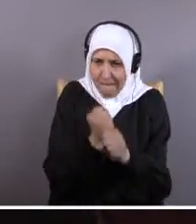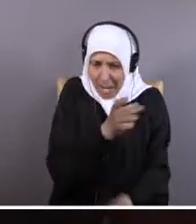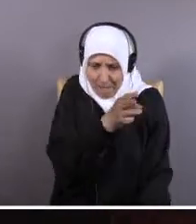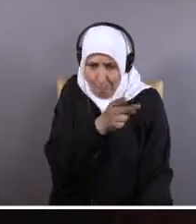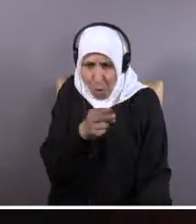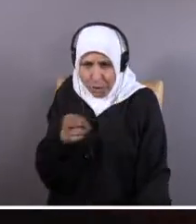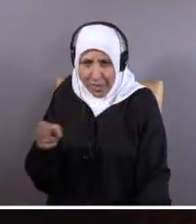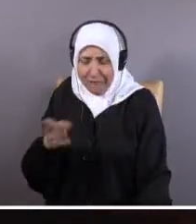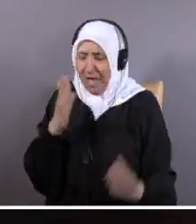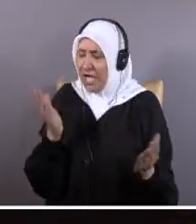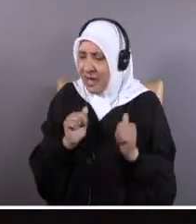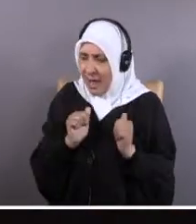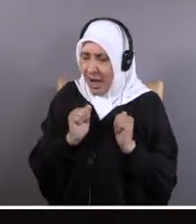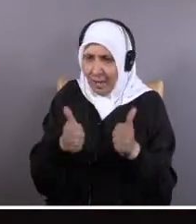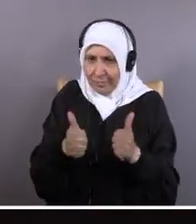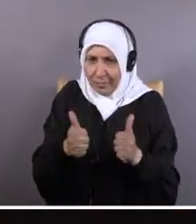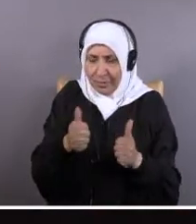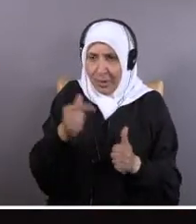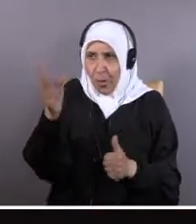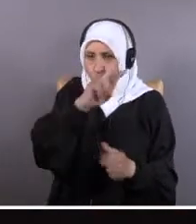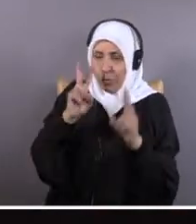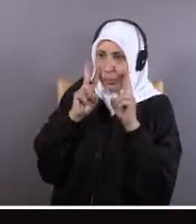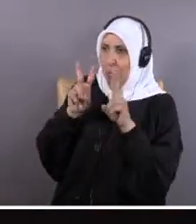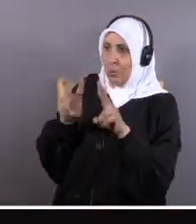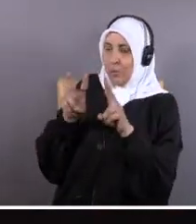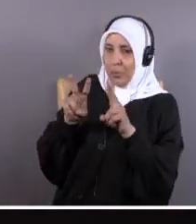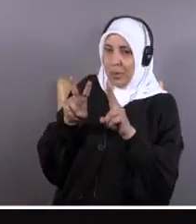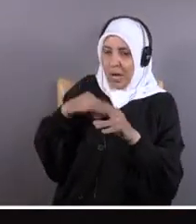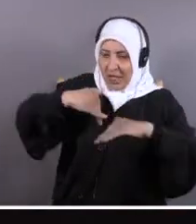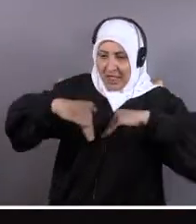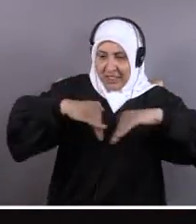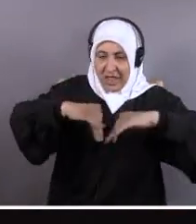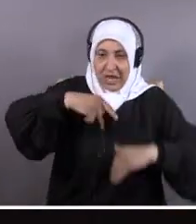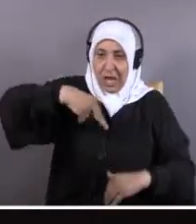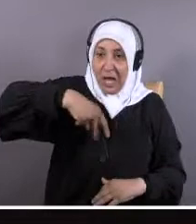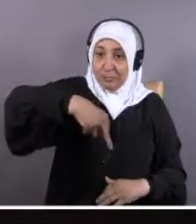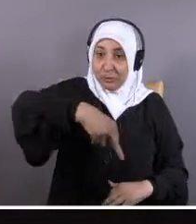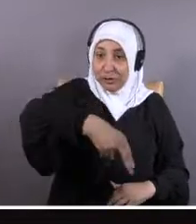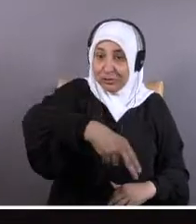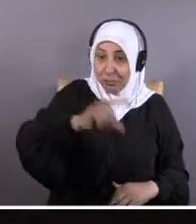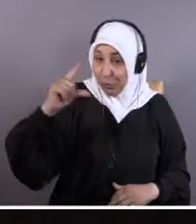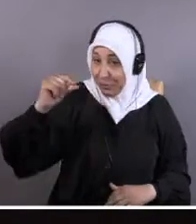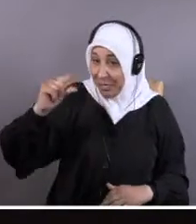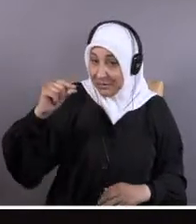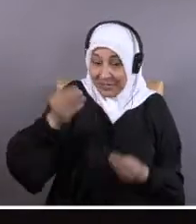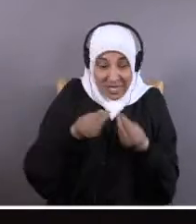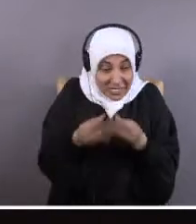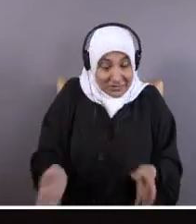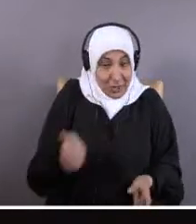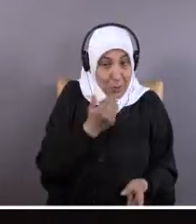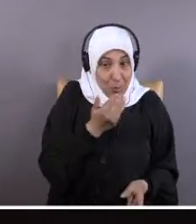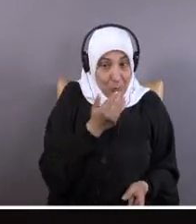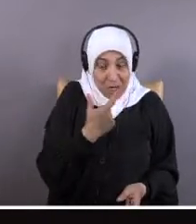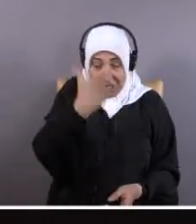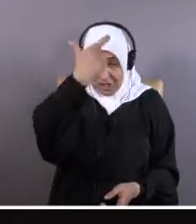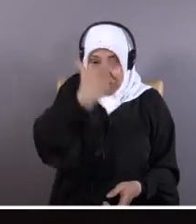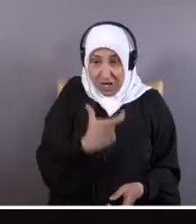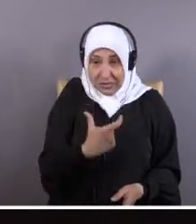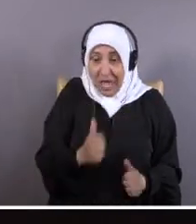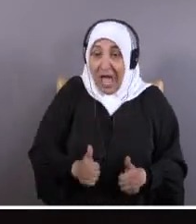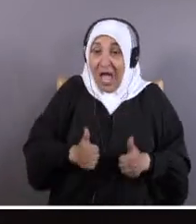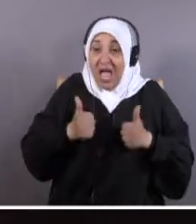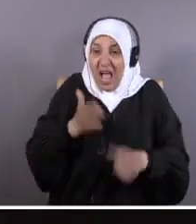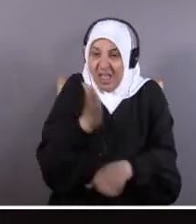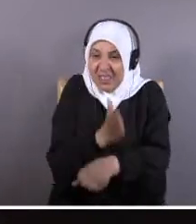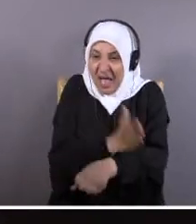to walk a path. Sometime is you're by yourself. And I've